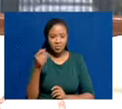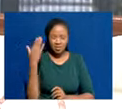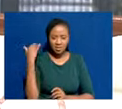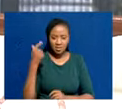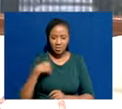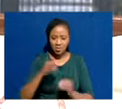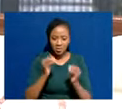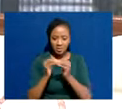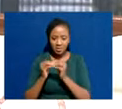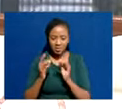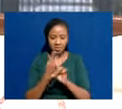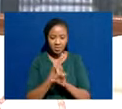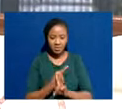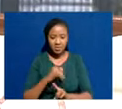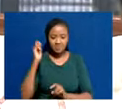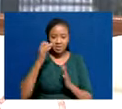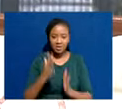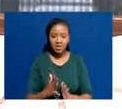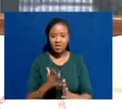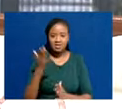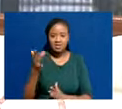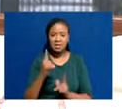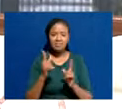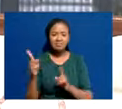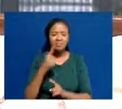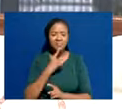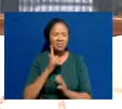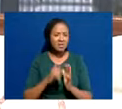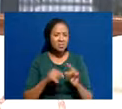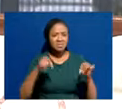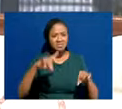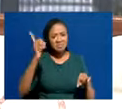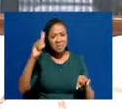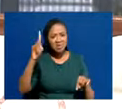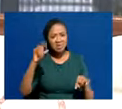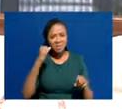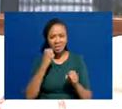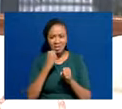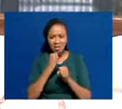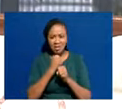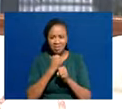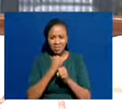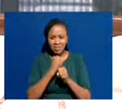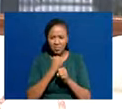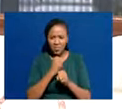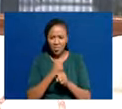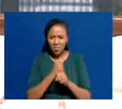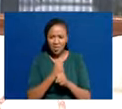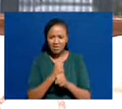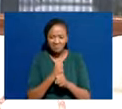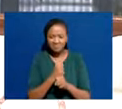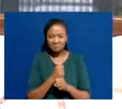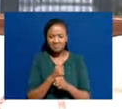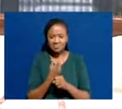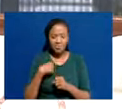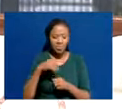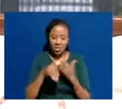there, and one old mzee just said, if this Nairobi doesn't work this time, tufunge tu, everyone goes